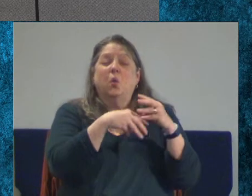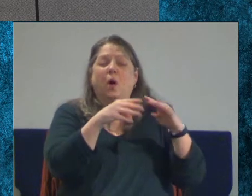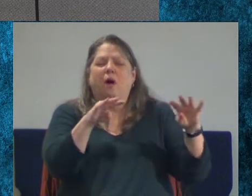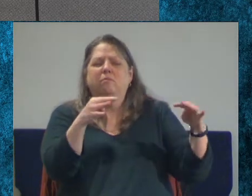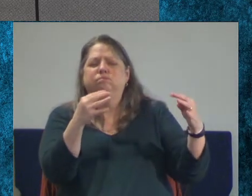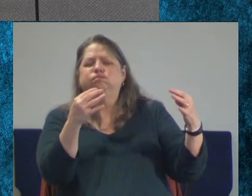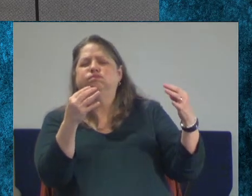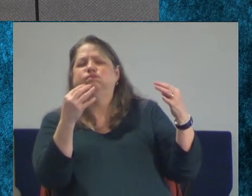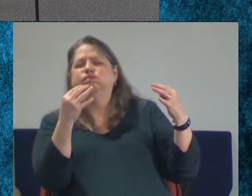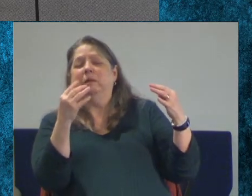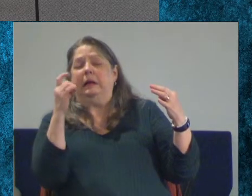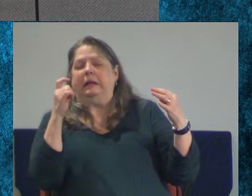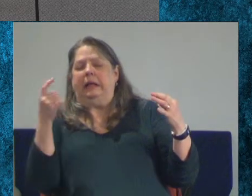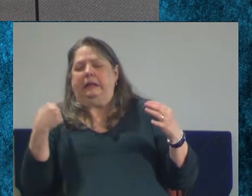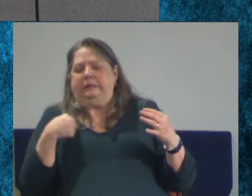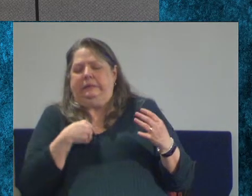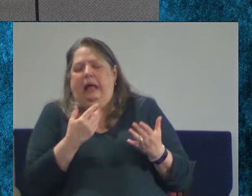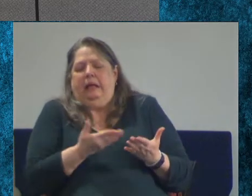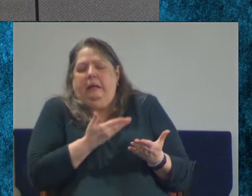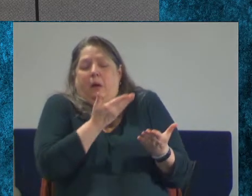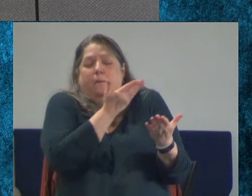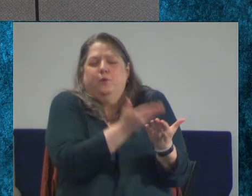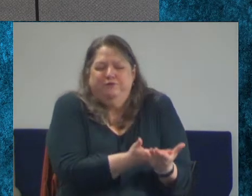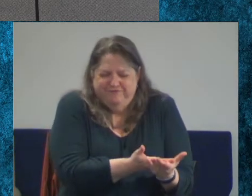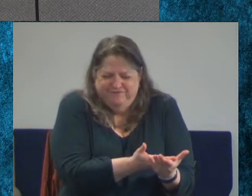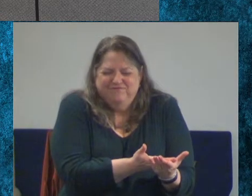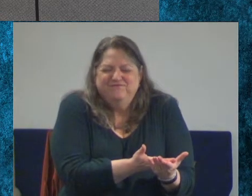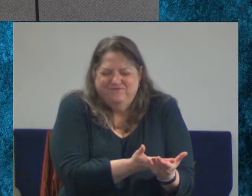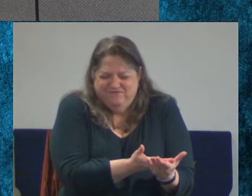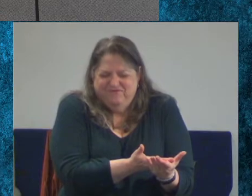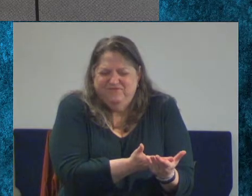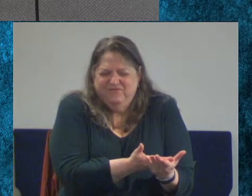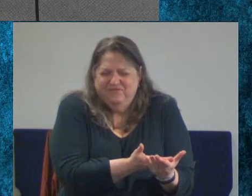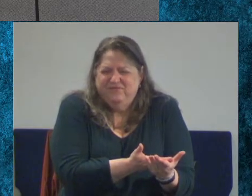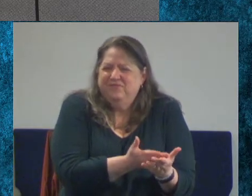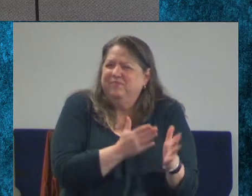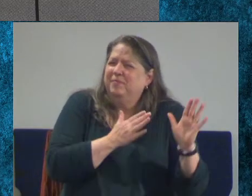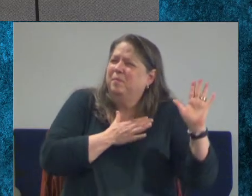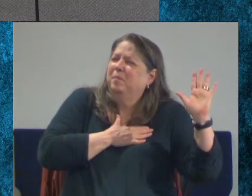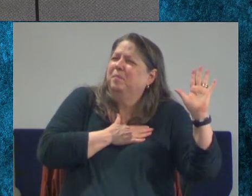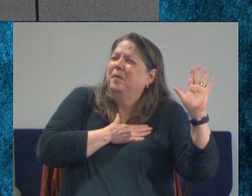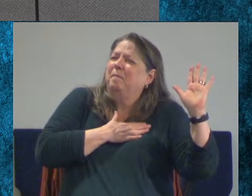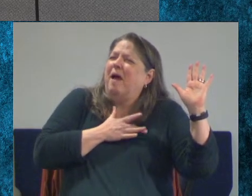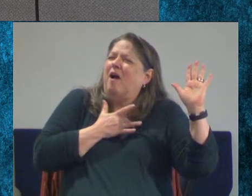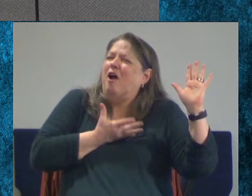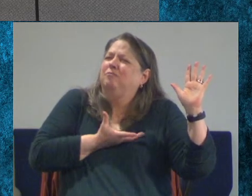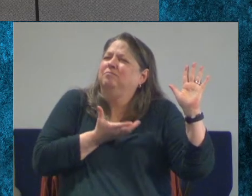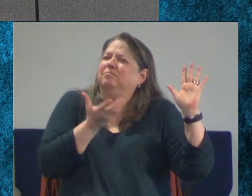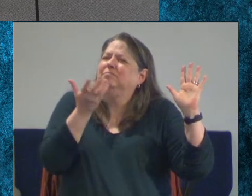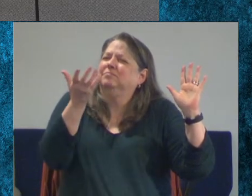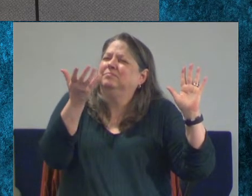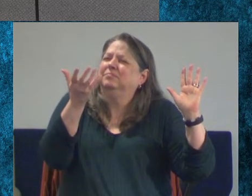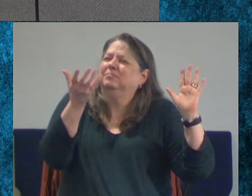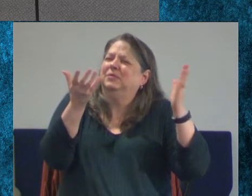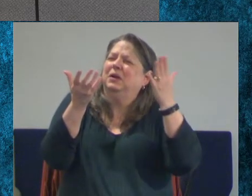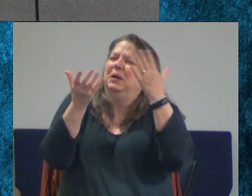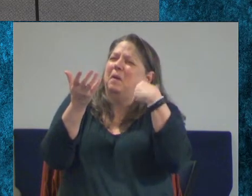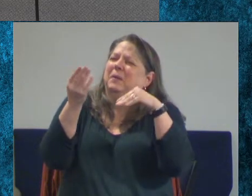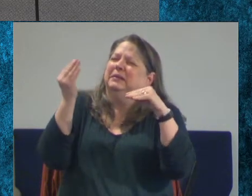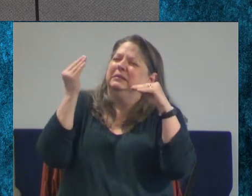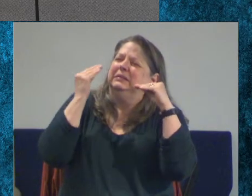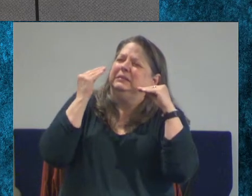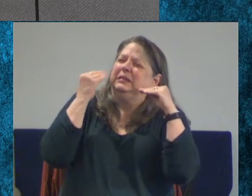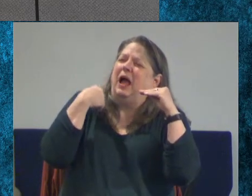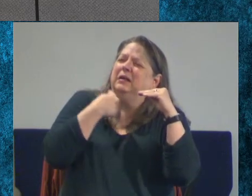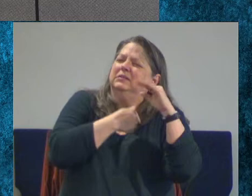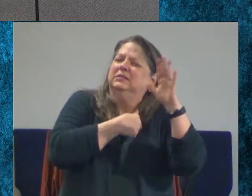proof so desperately. So God, we commit our hearts to you. Lord, speak to me and speak